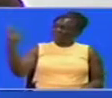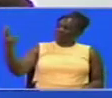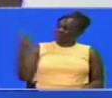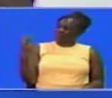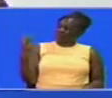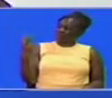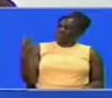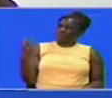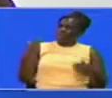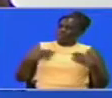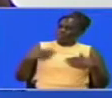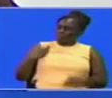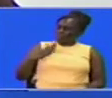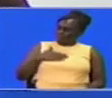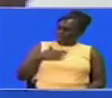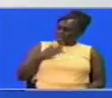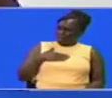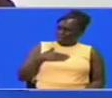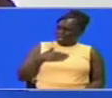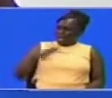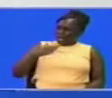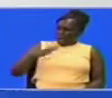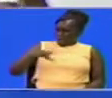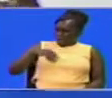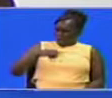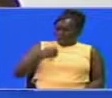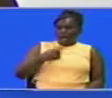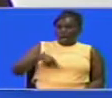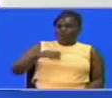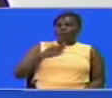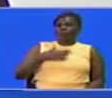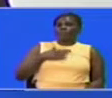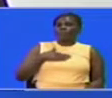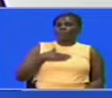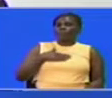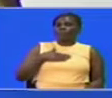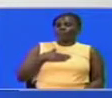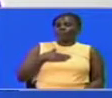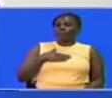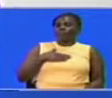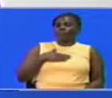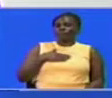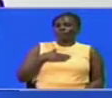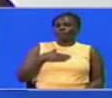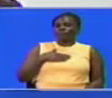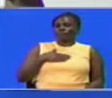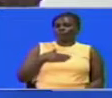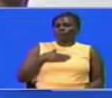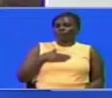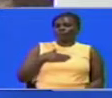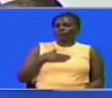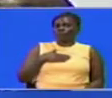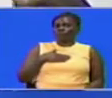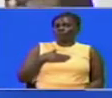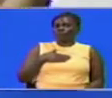here, my people, our people, because we are one family of Kenya, are watching us. It